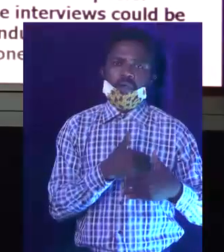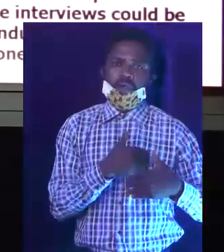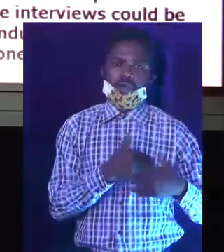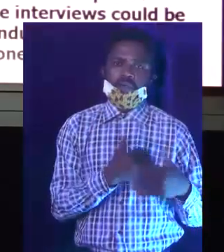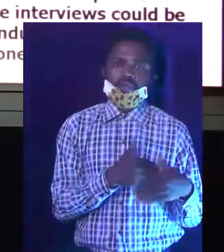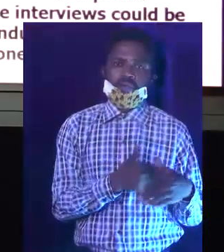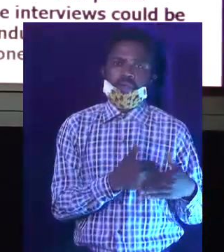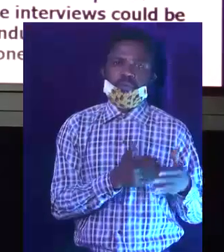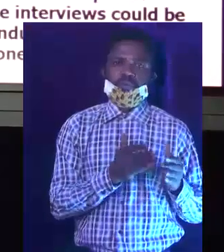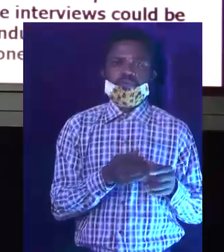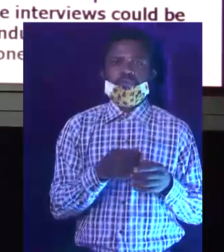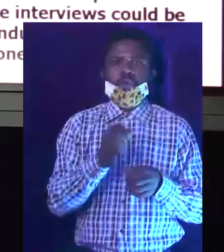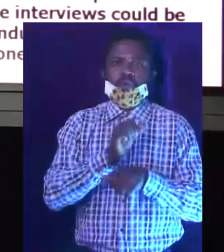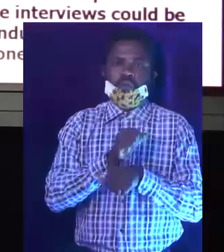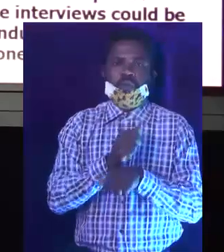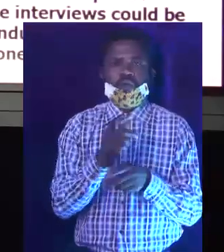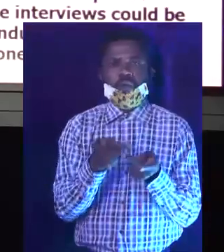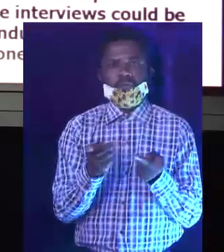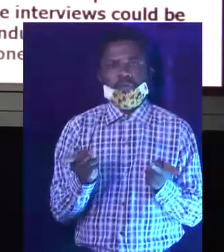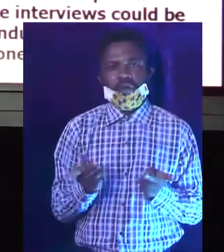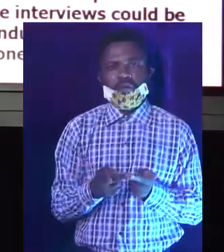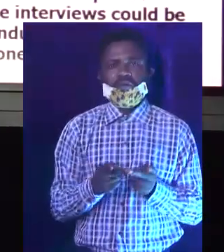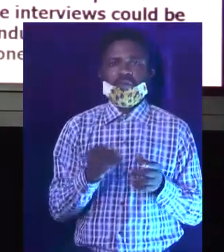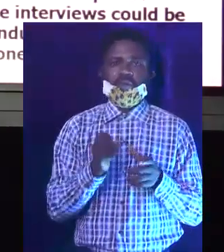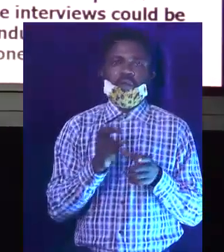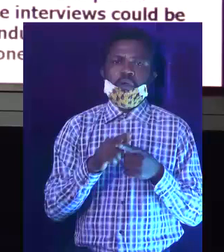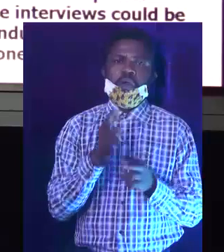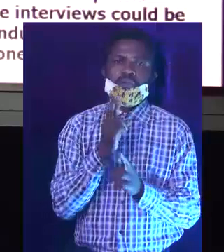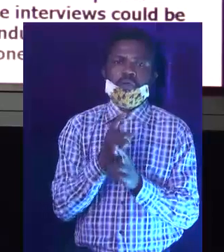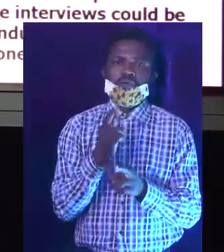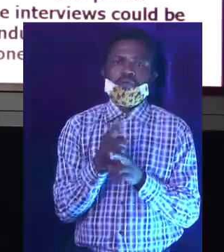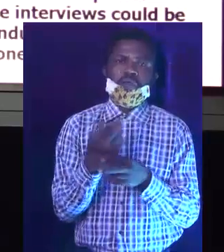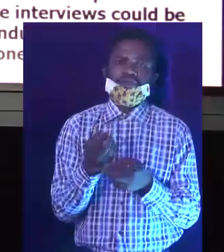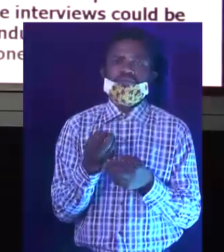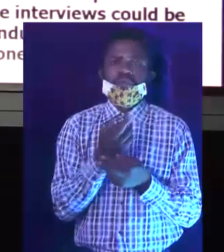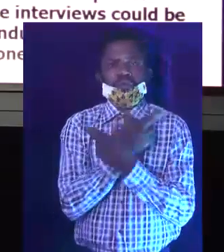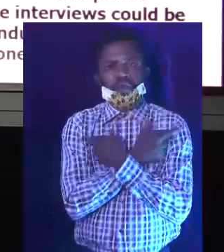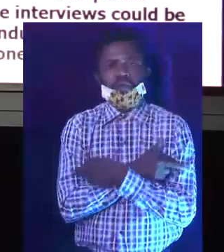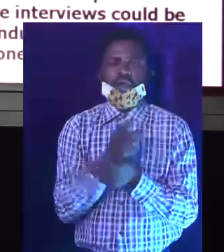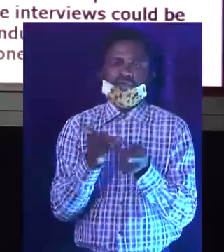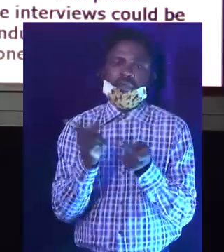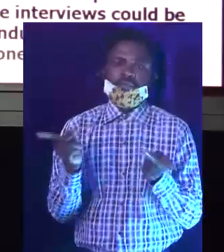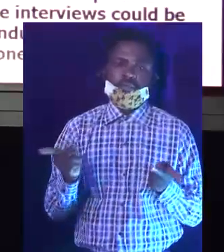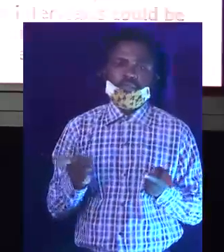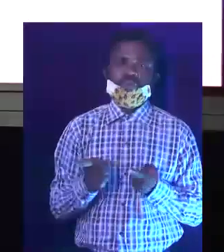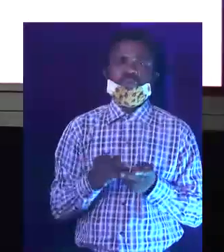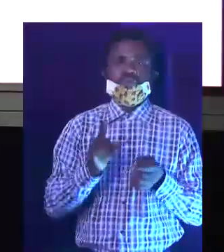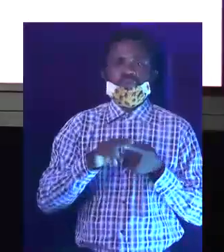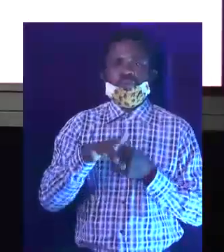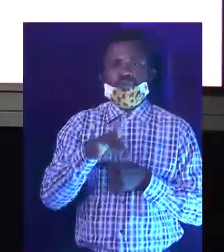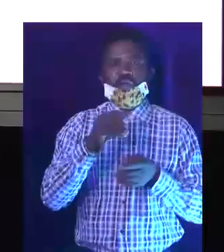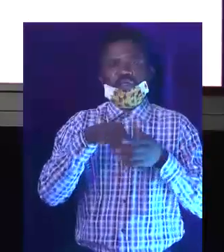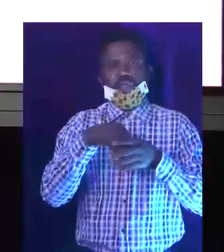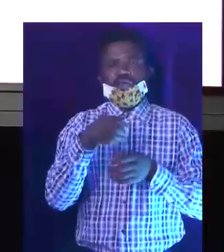Or neighborhood, workplace, and regular hangout spots. You can also